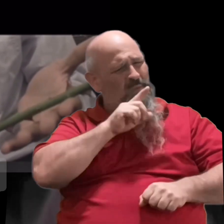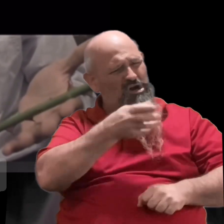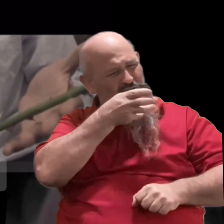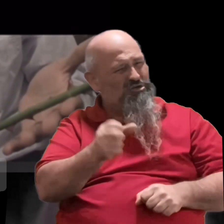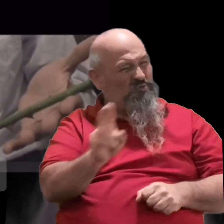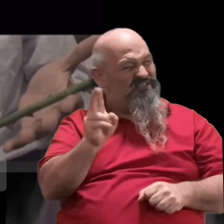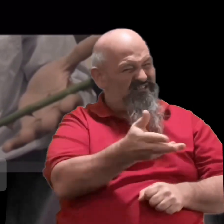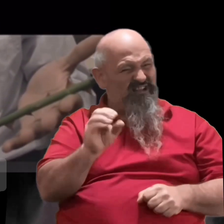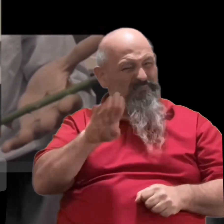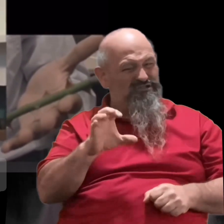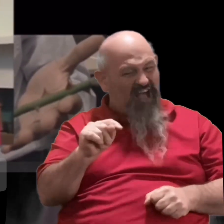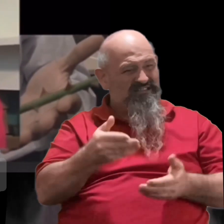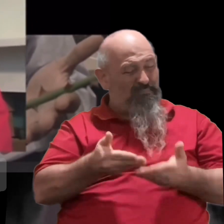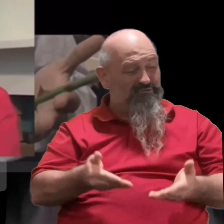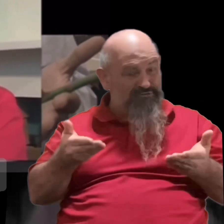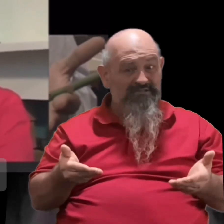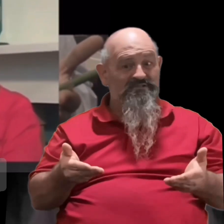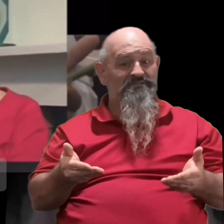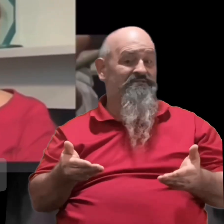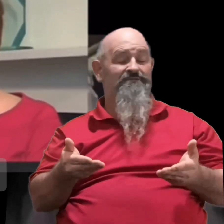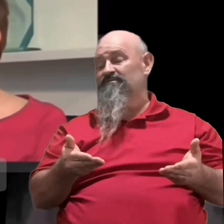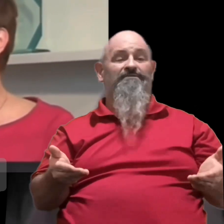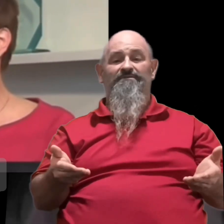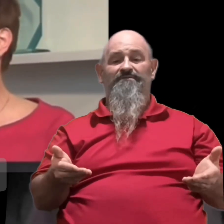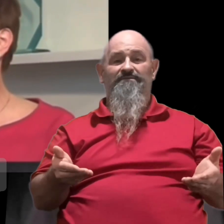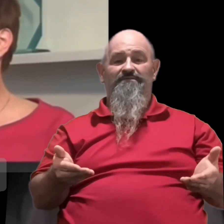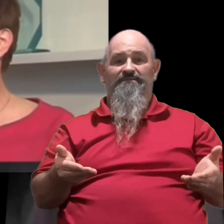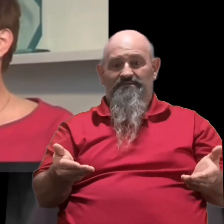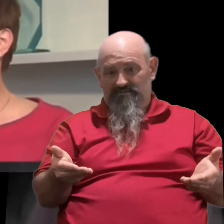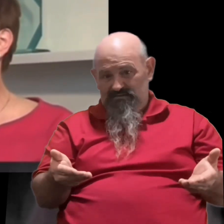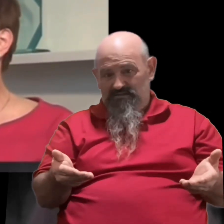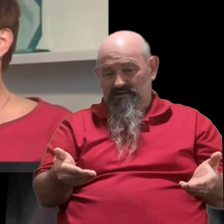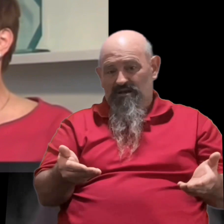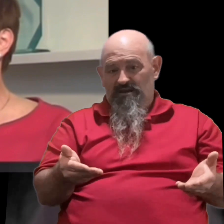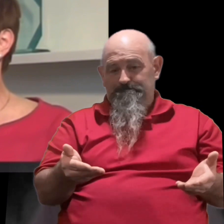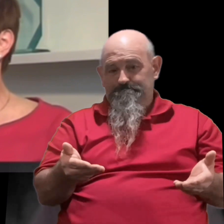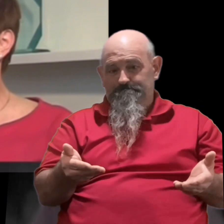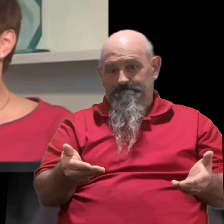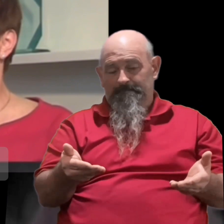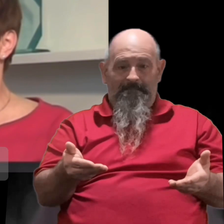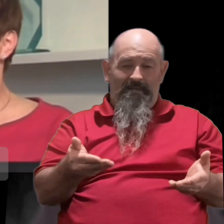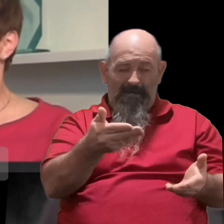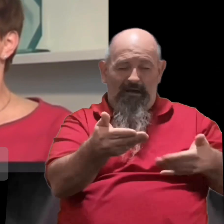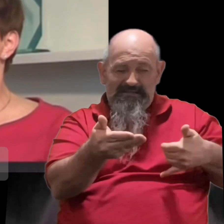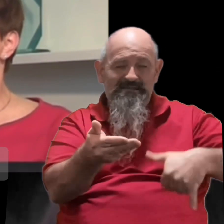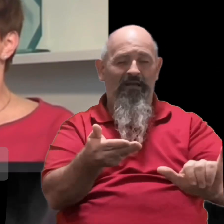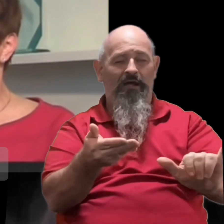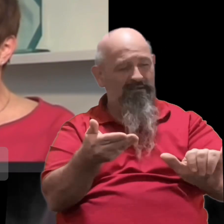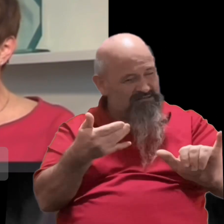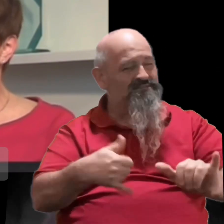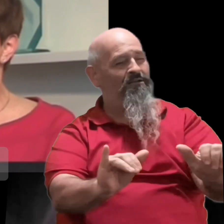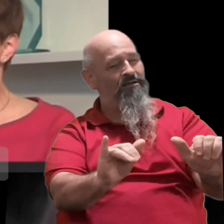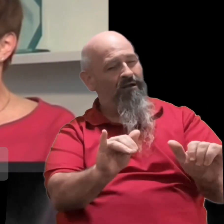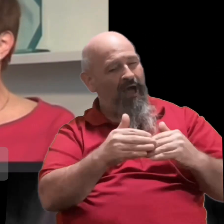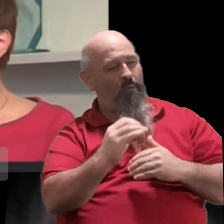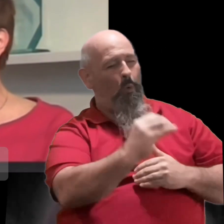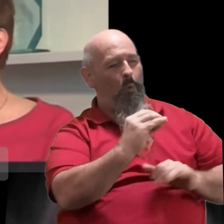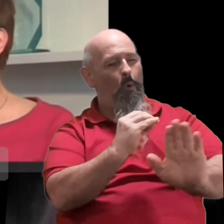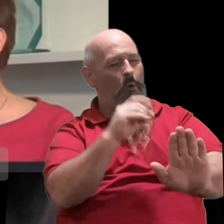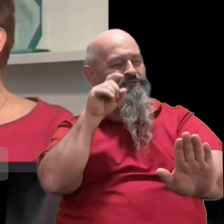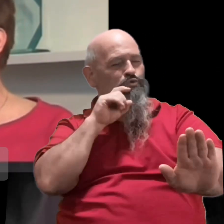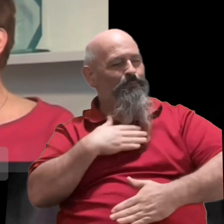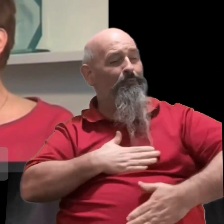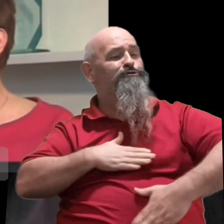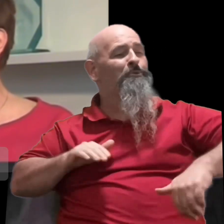Women can be quite cruel using objects, but they're still after their own